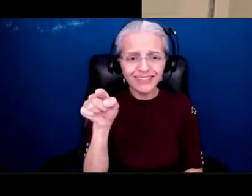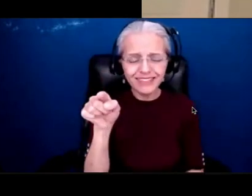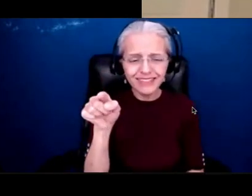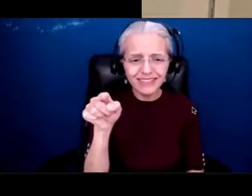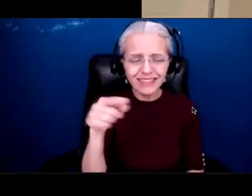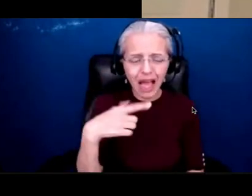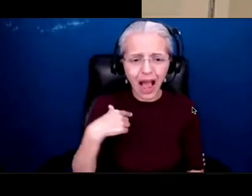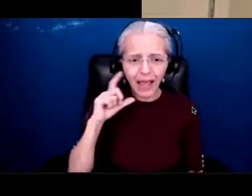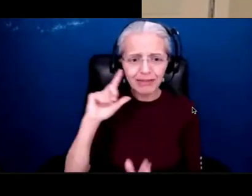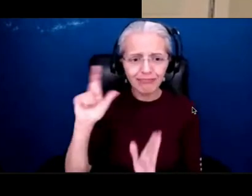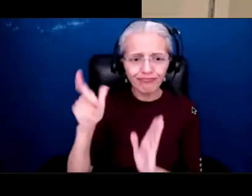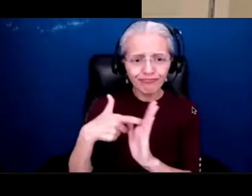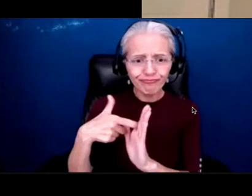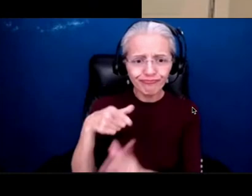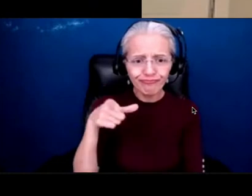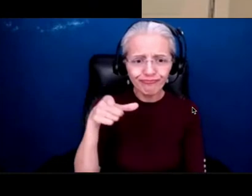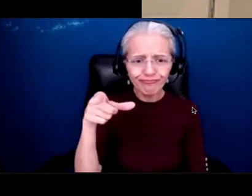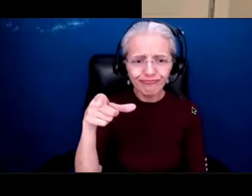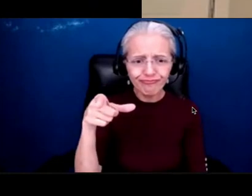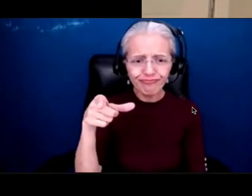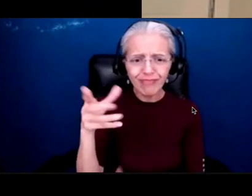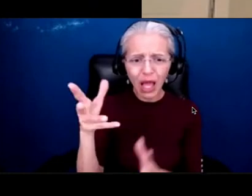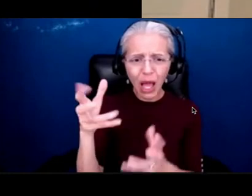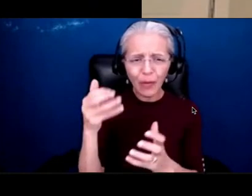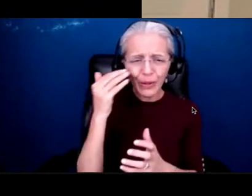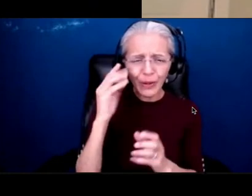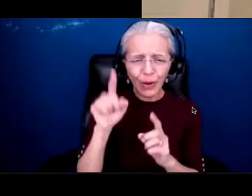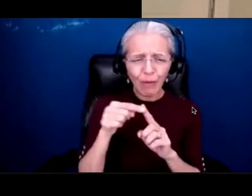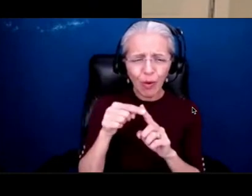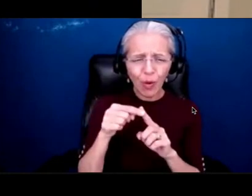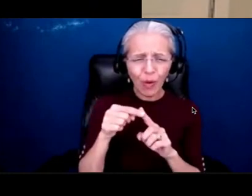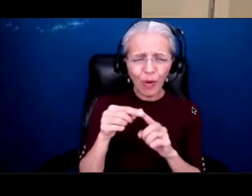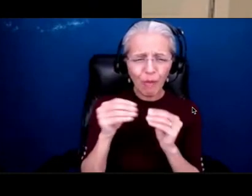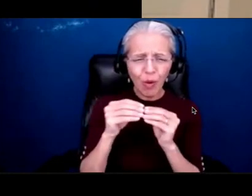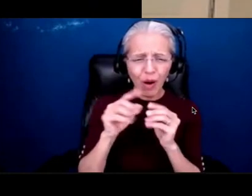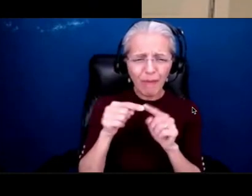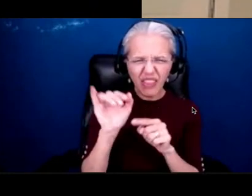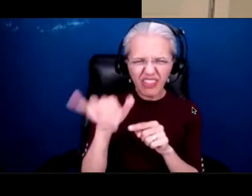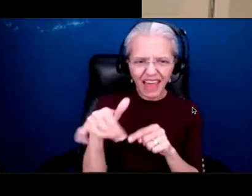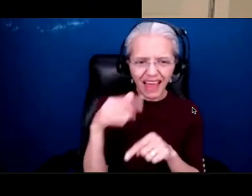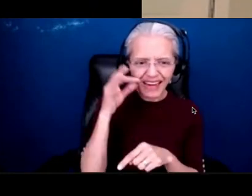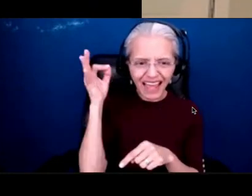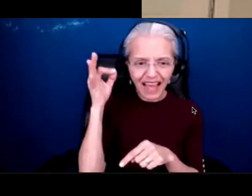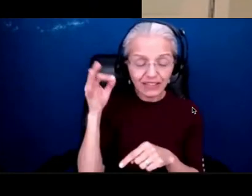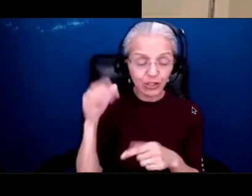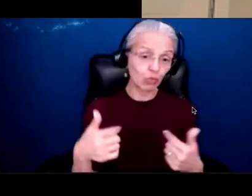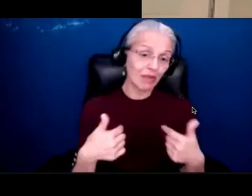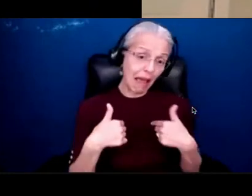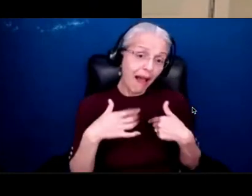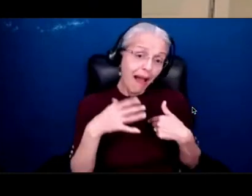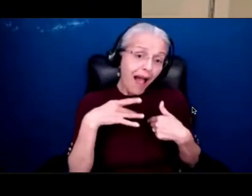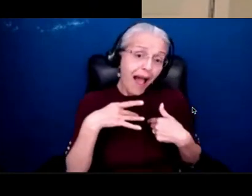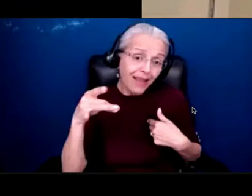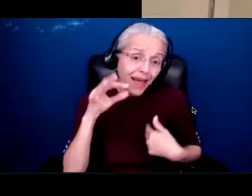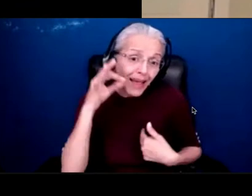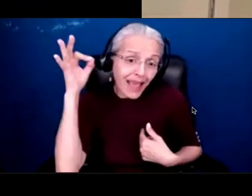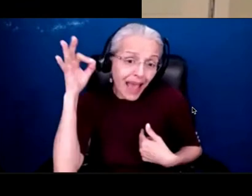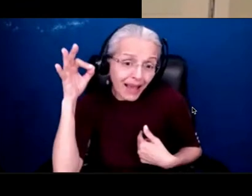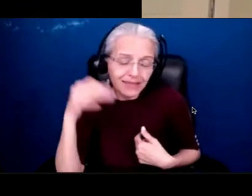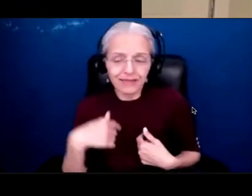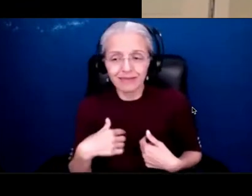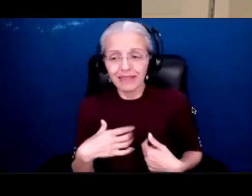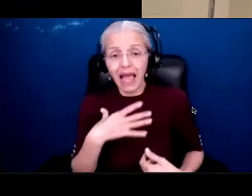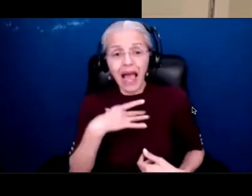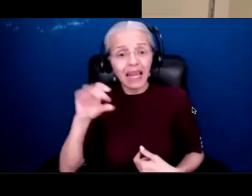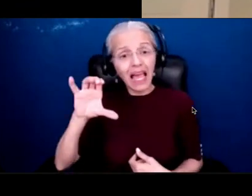like, I'd like to know more about this cat. So, I like cats. I like